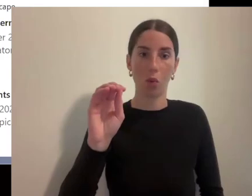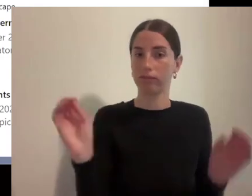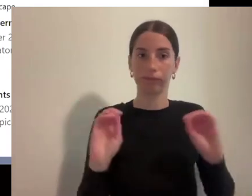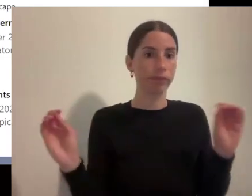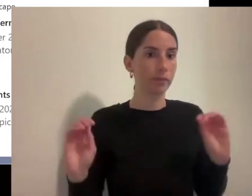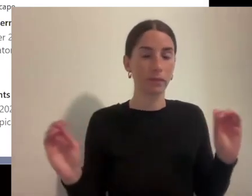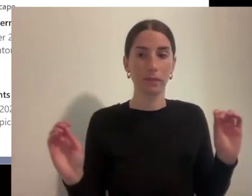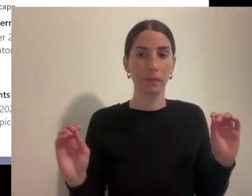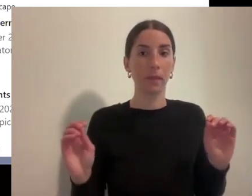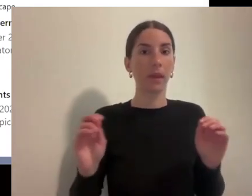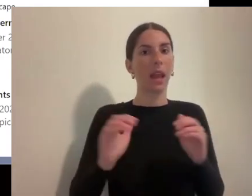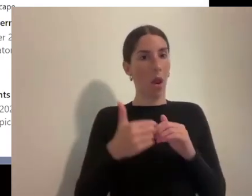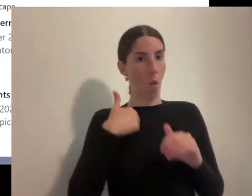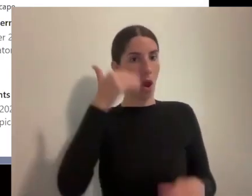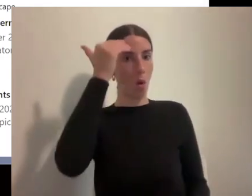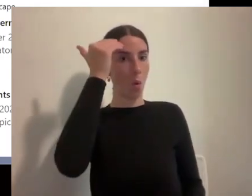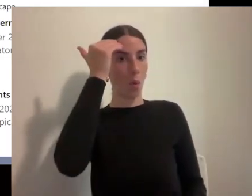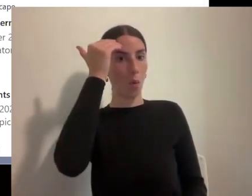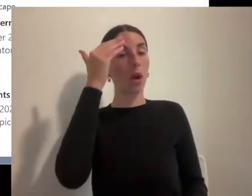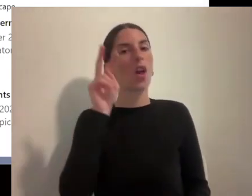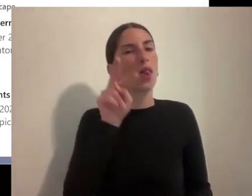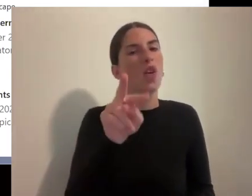optimization. And how do I know this? Because look at the